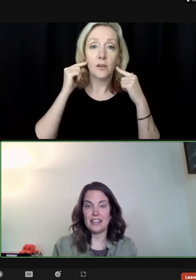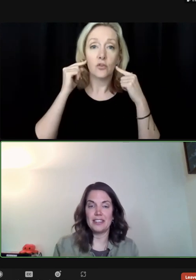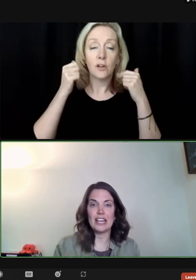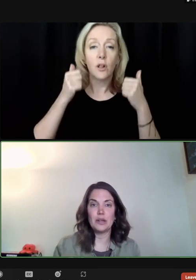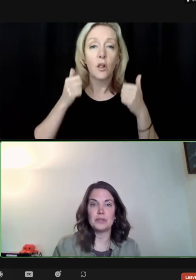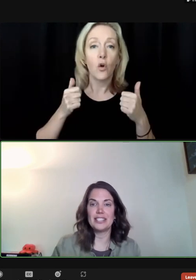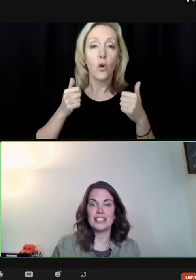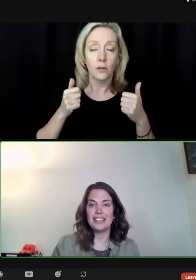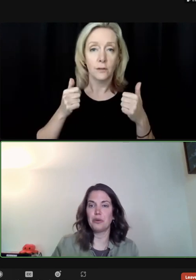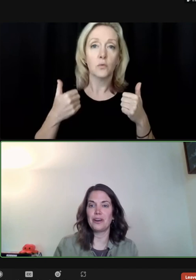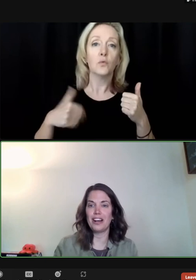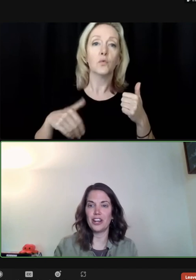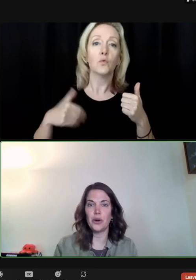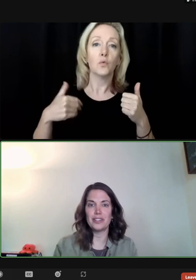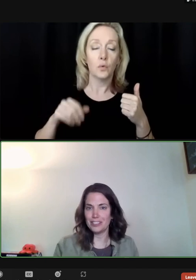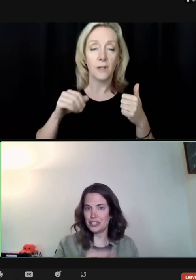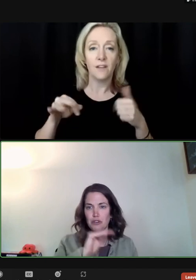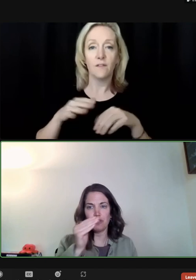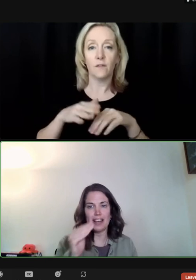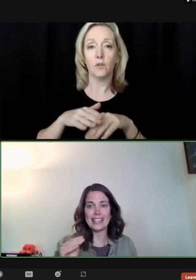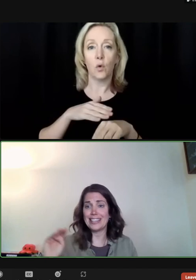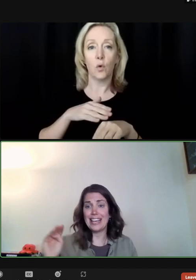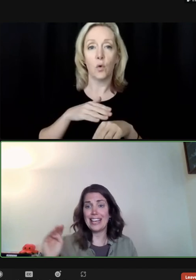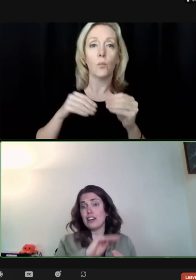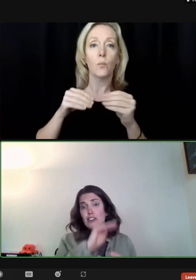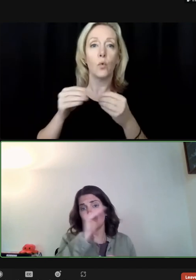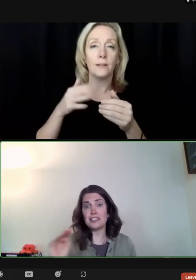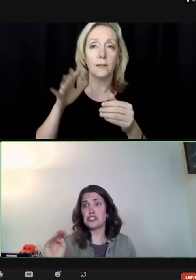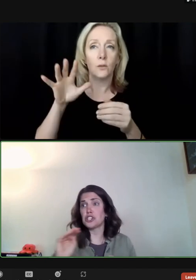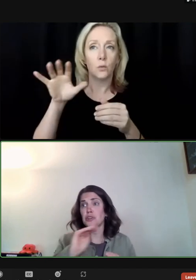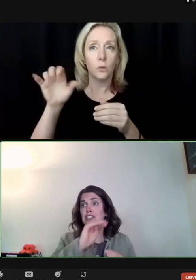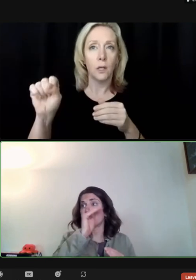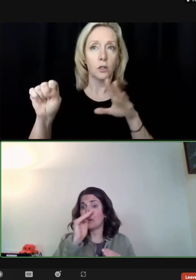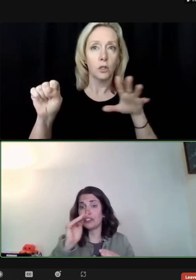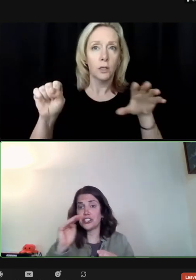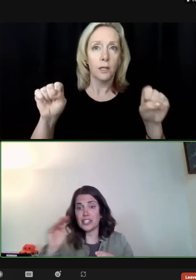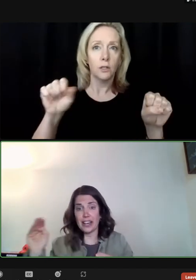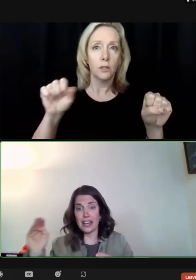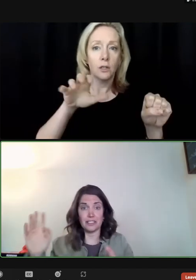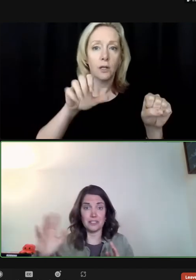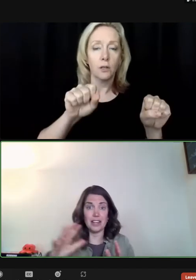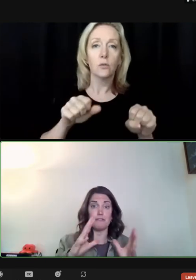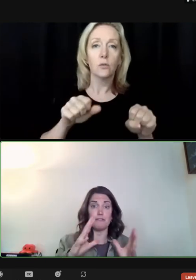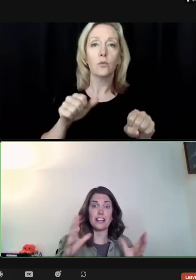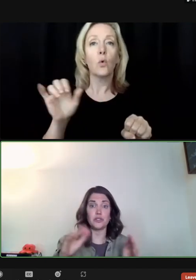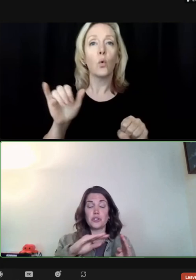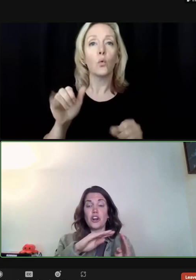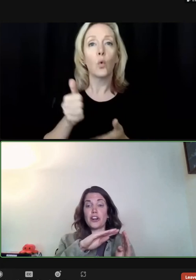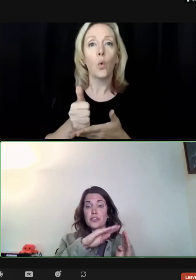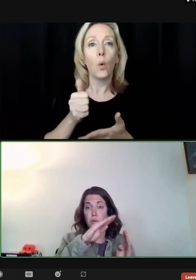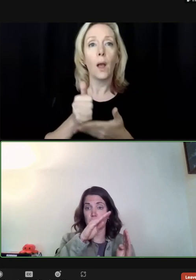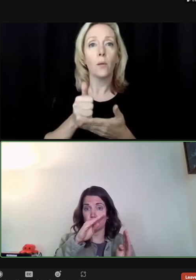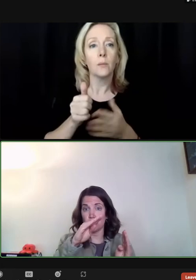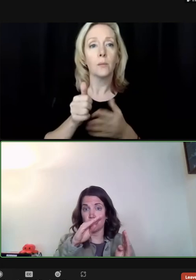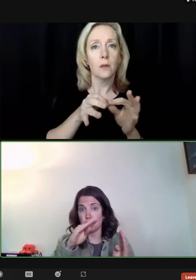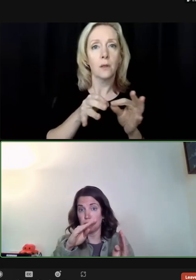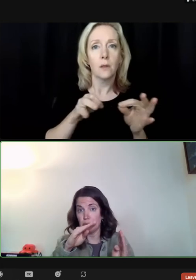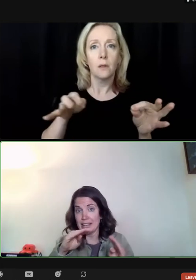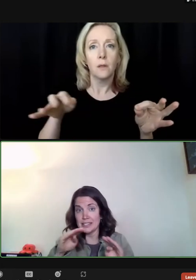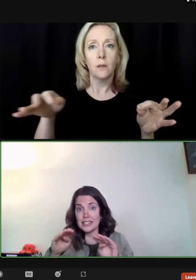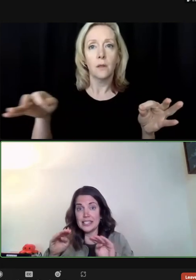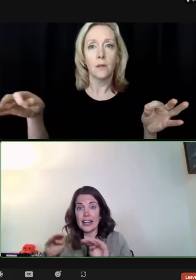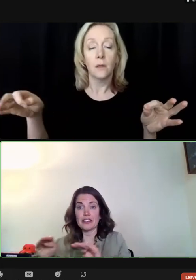it definitely helps if we're not going so fast. It also then strings our language together, right? The faster you talk, the more it